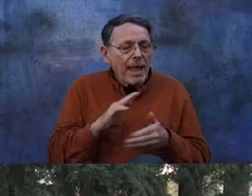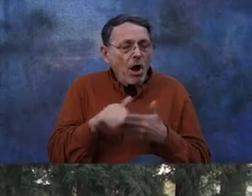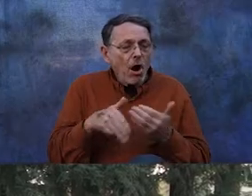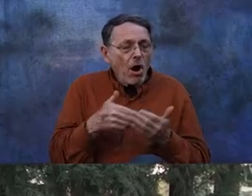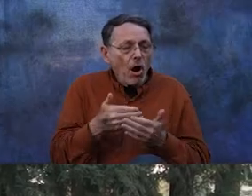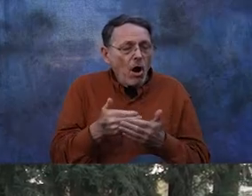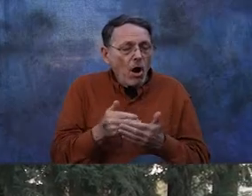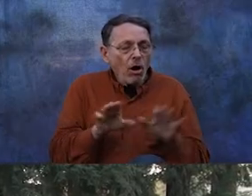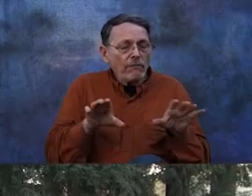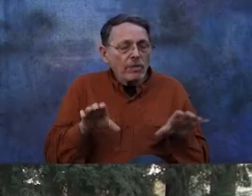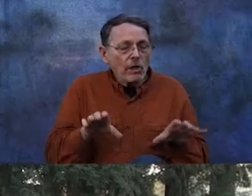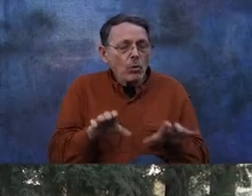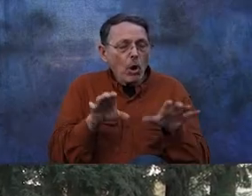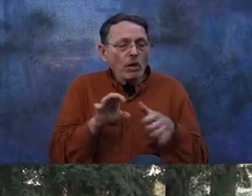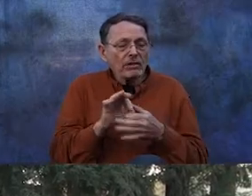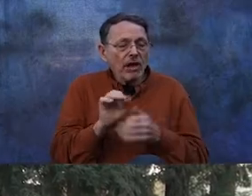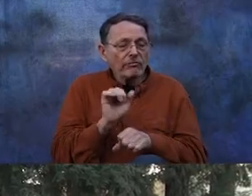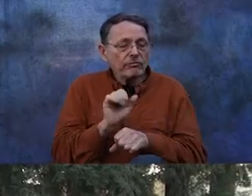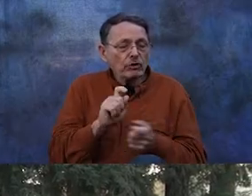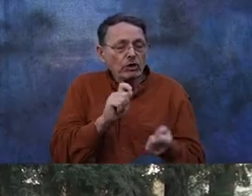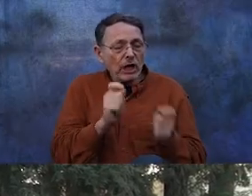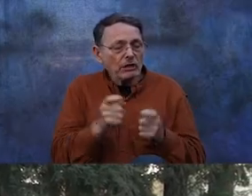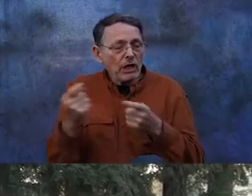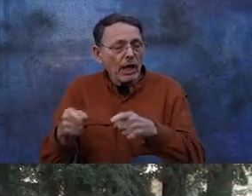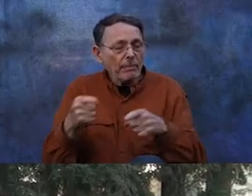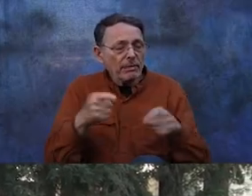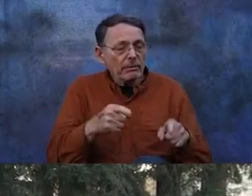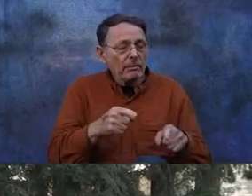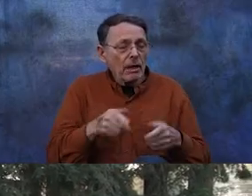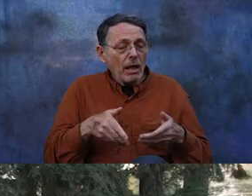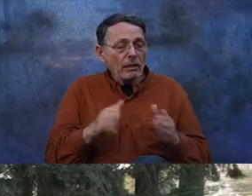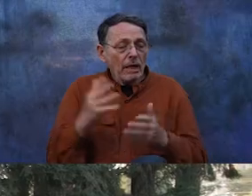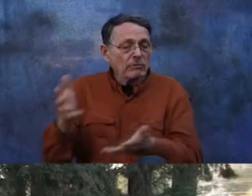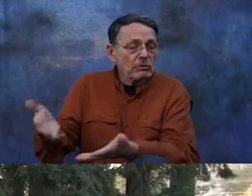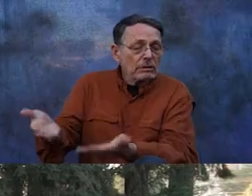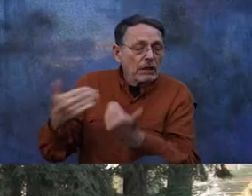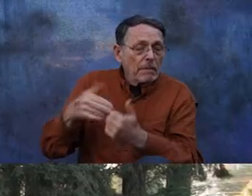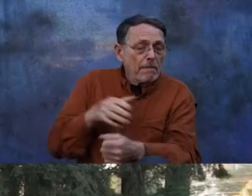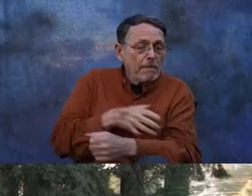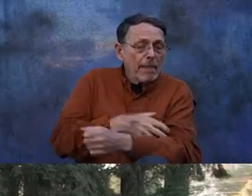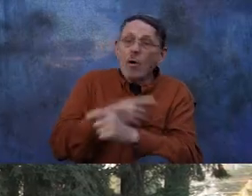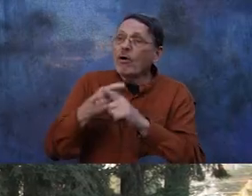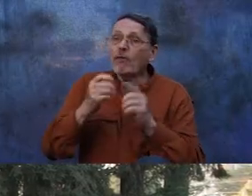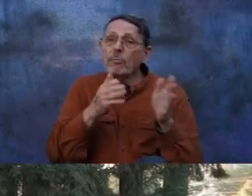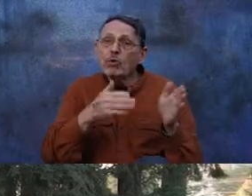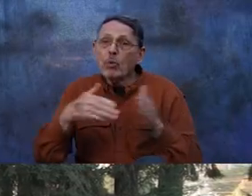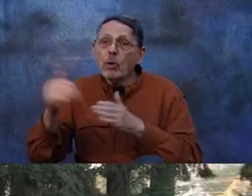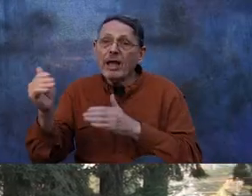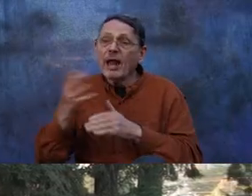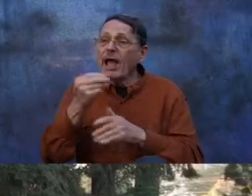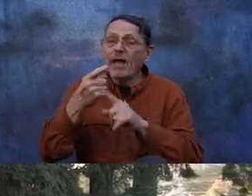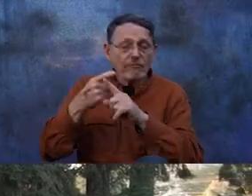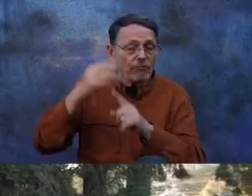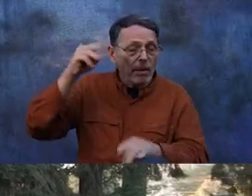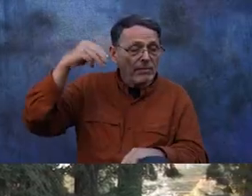works of change be done. May we draw power from the